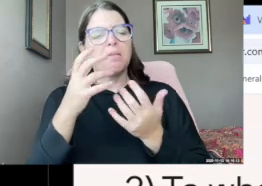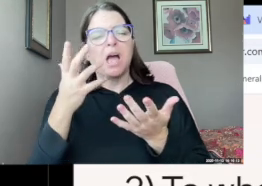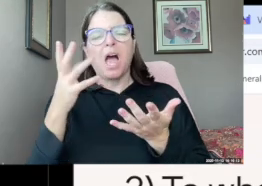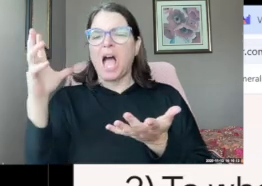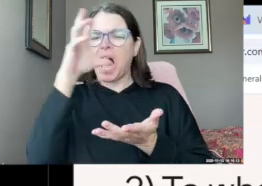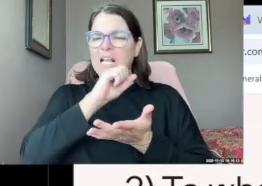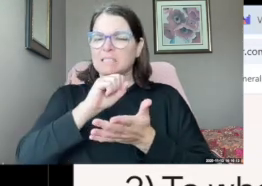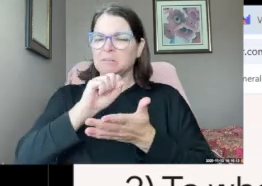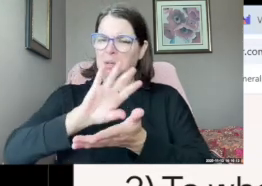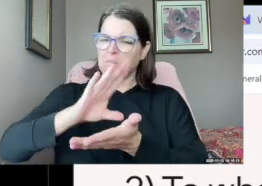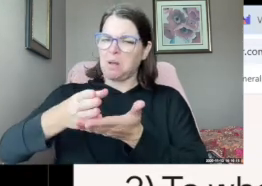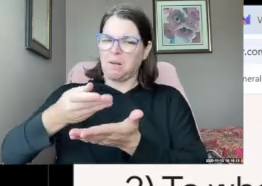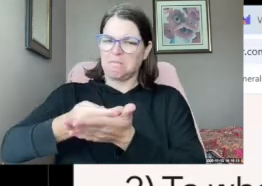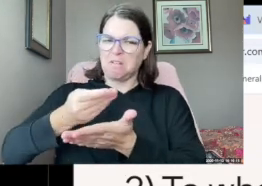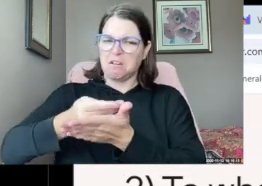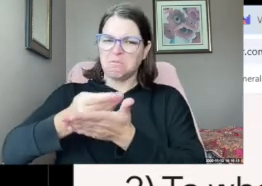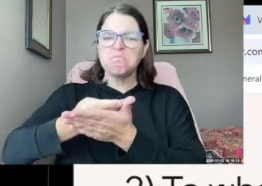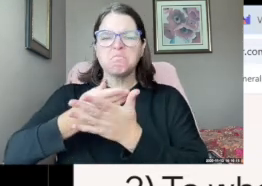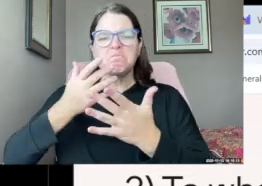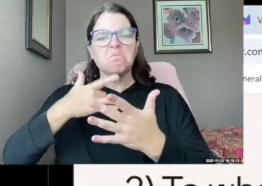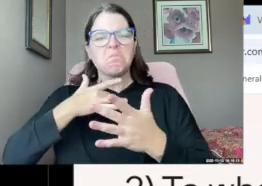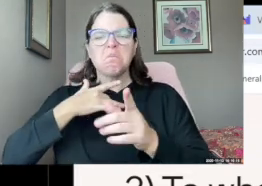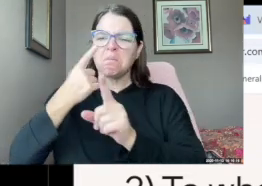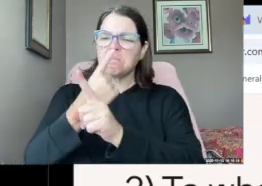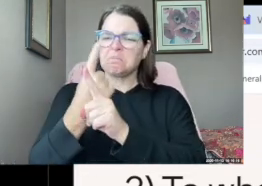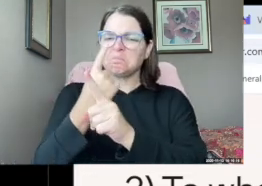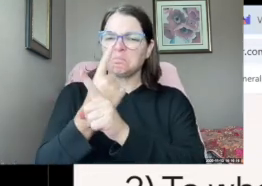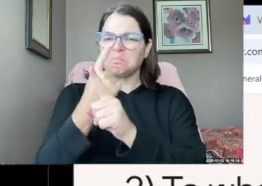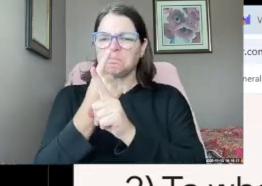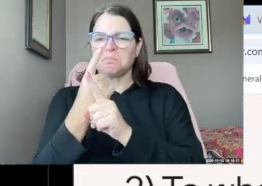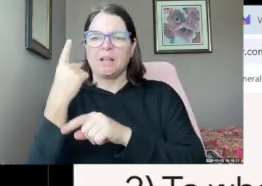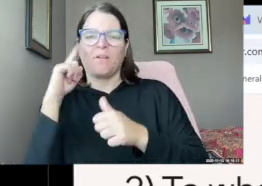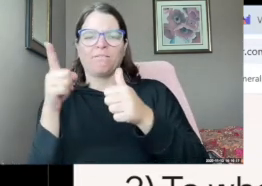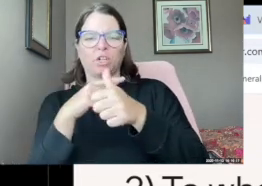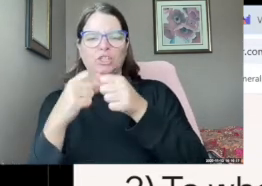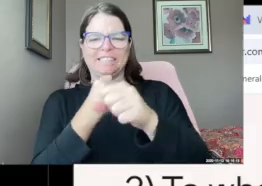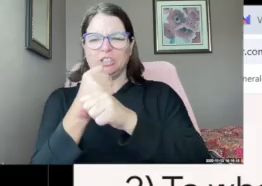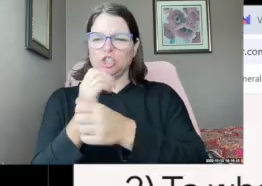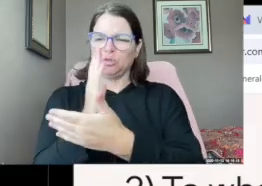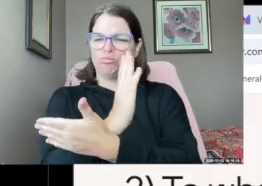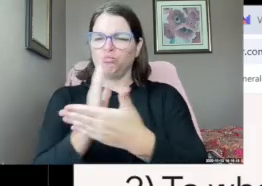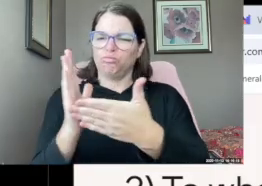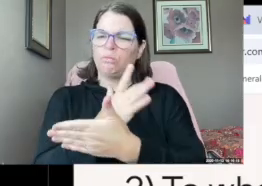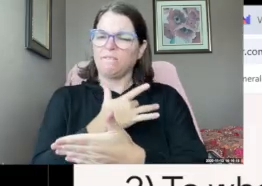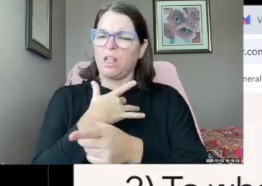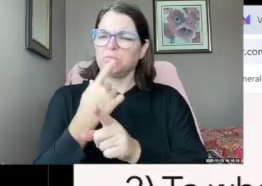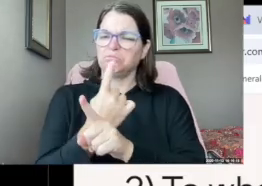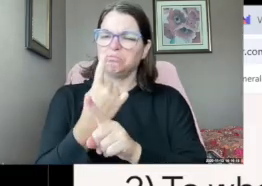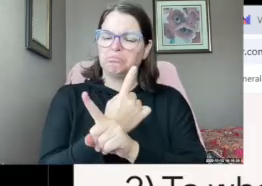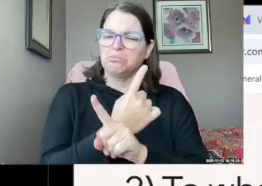The estimated annual funding amounts are right for each program in the first year.